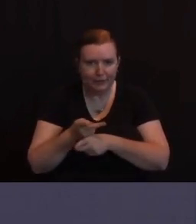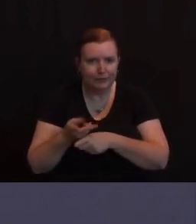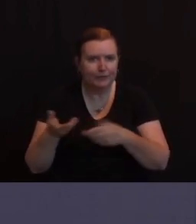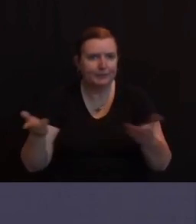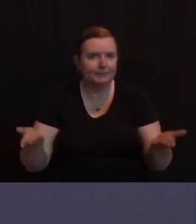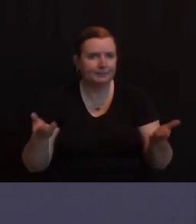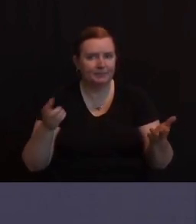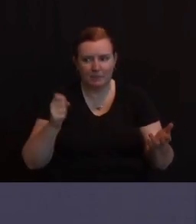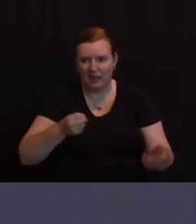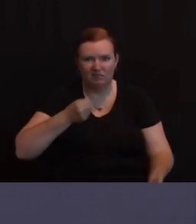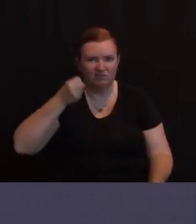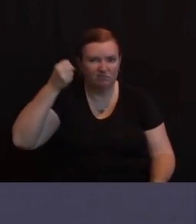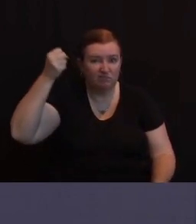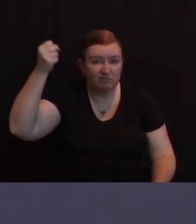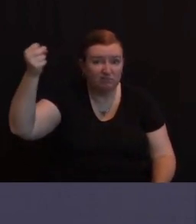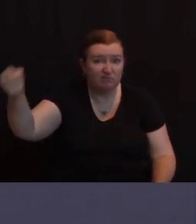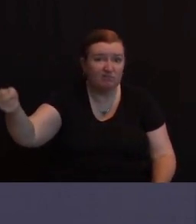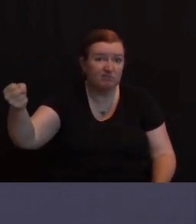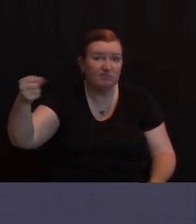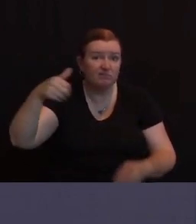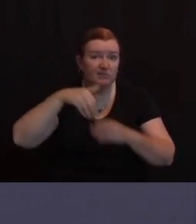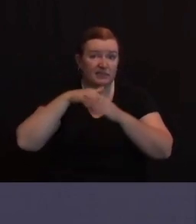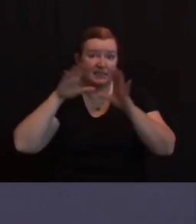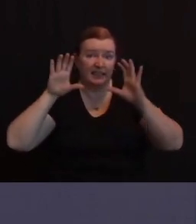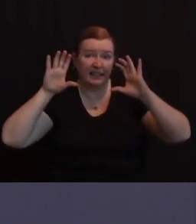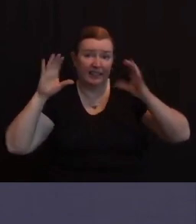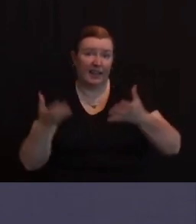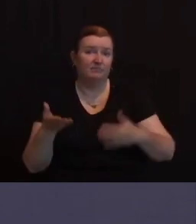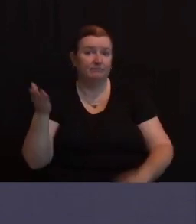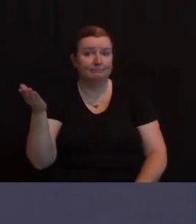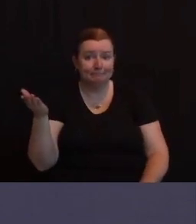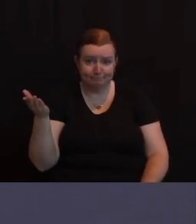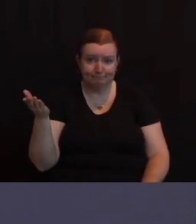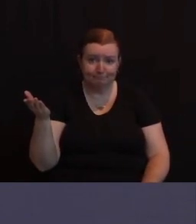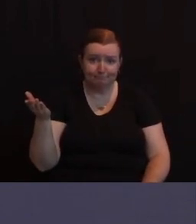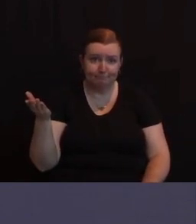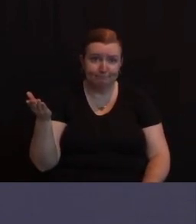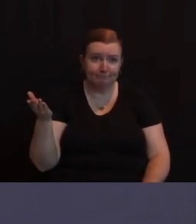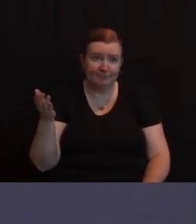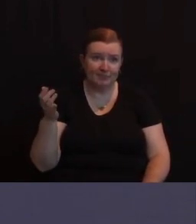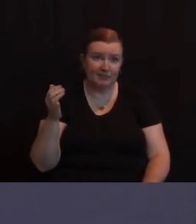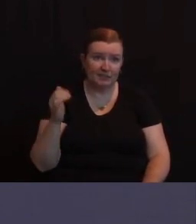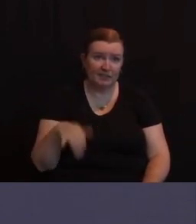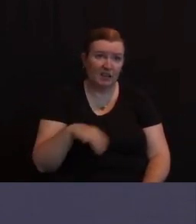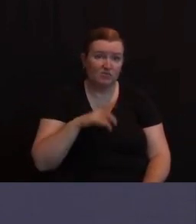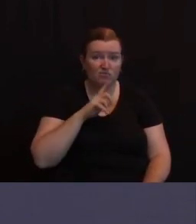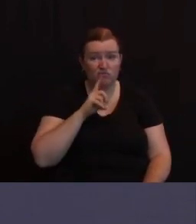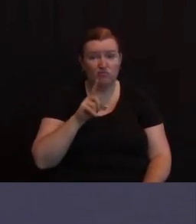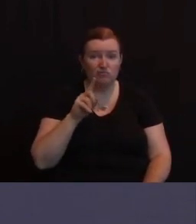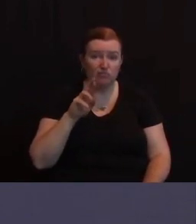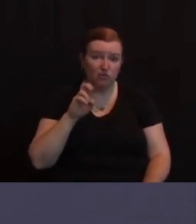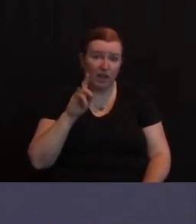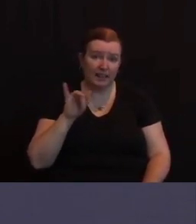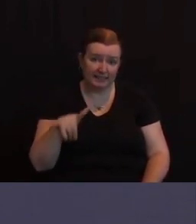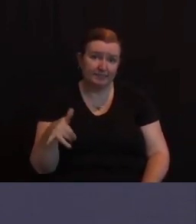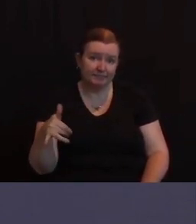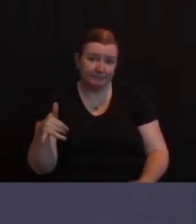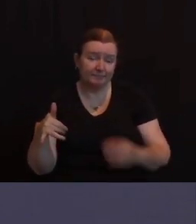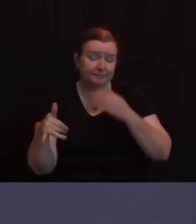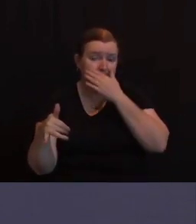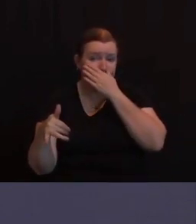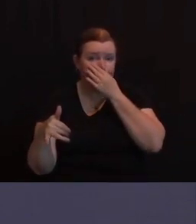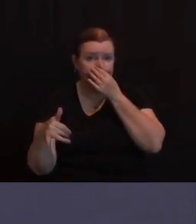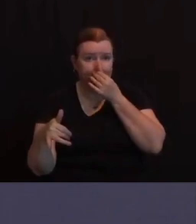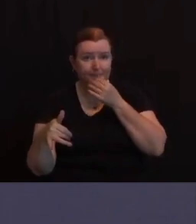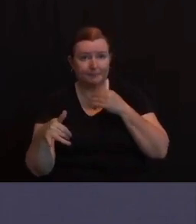physical classroom. And that's a real issue. Now, we're not sitting on a pile of money,